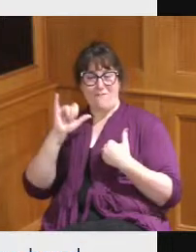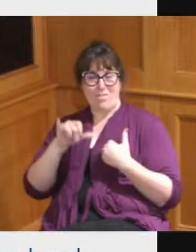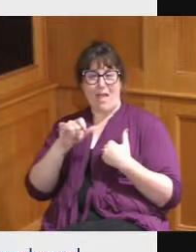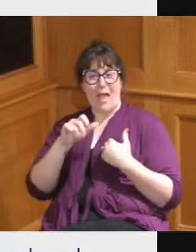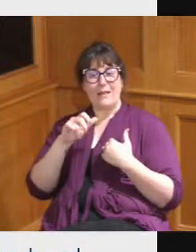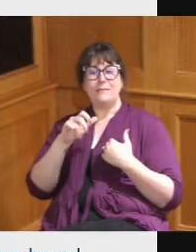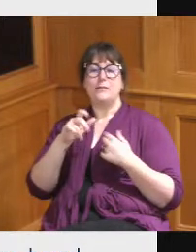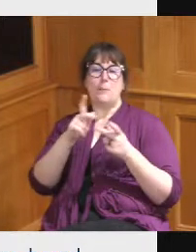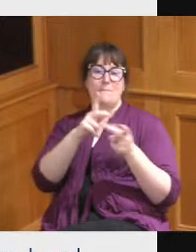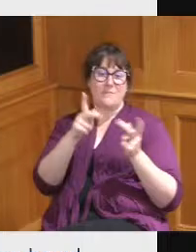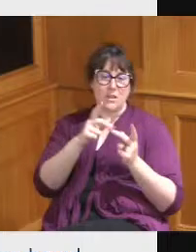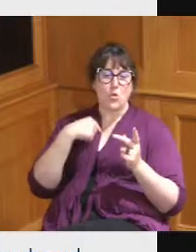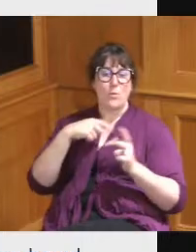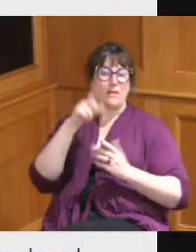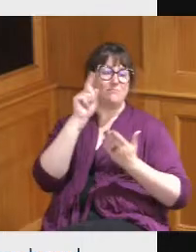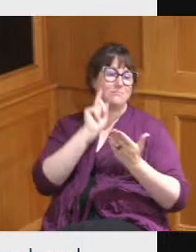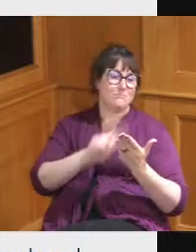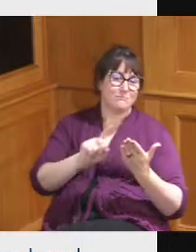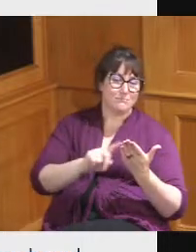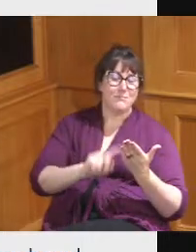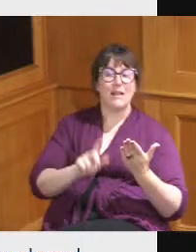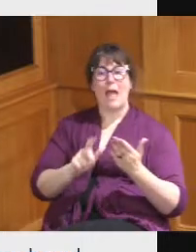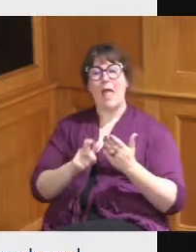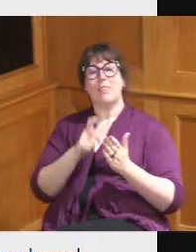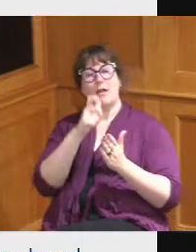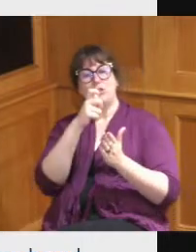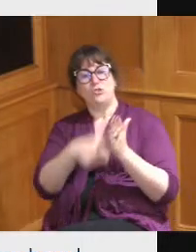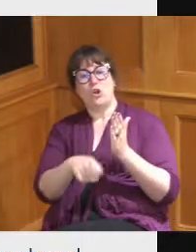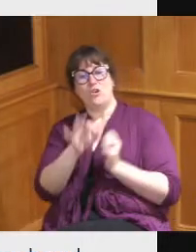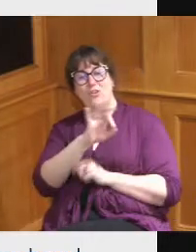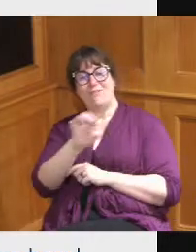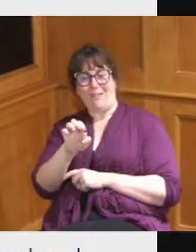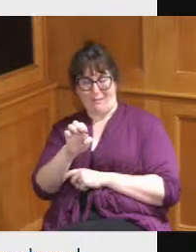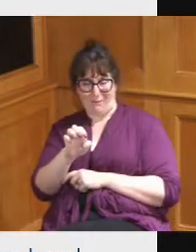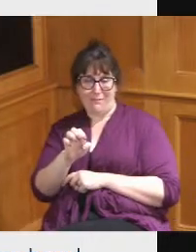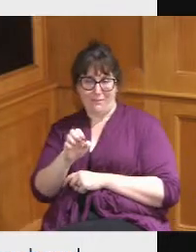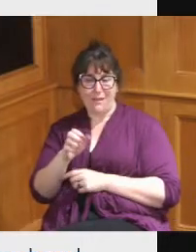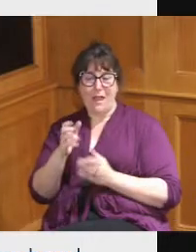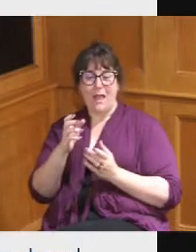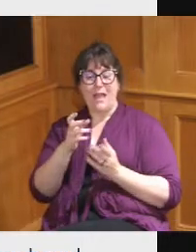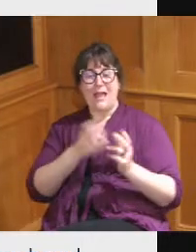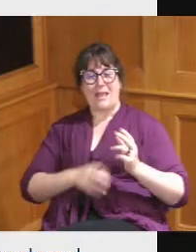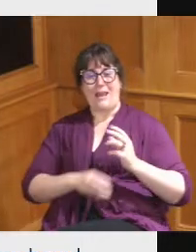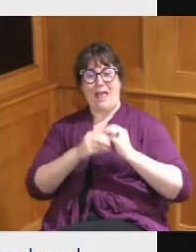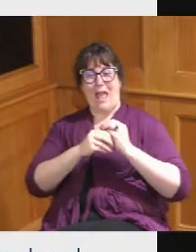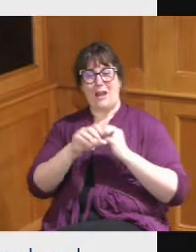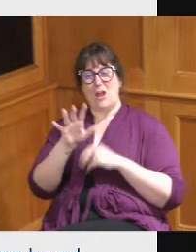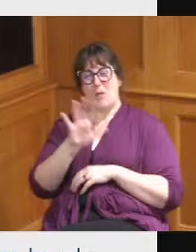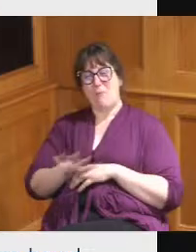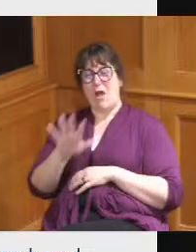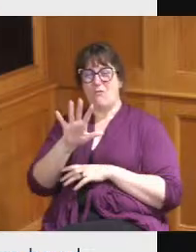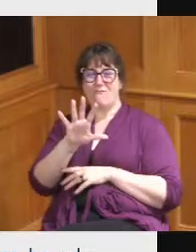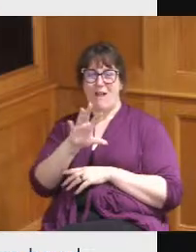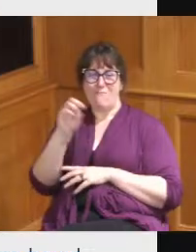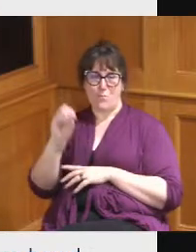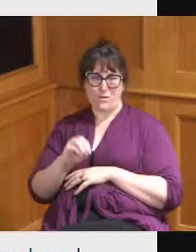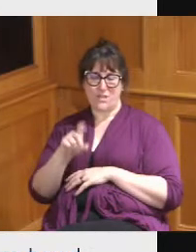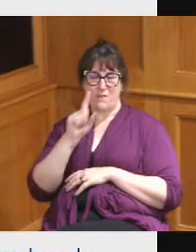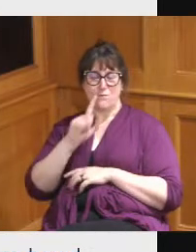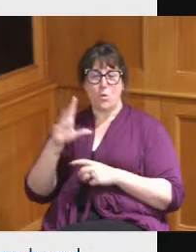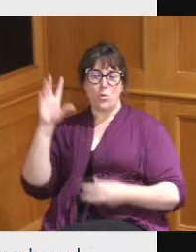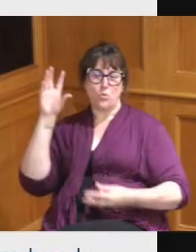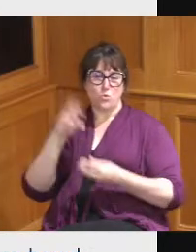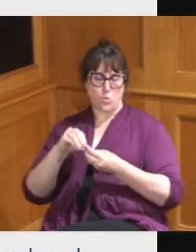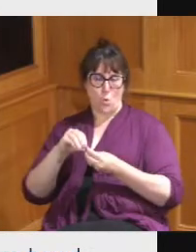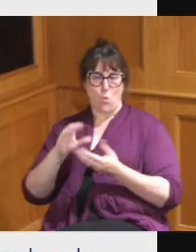and permit them. But some of those surcharge fees, those add an additional about 5% to our overall revenue